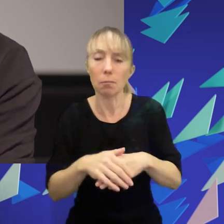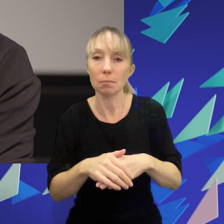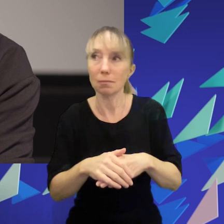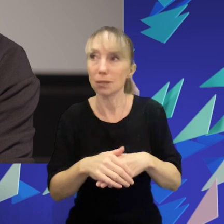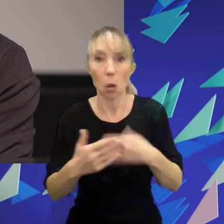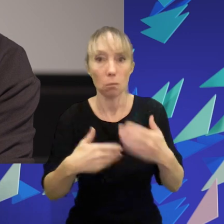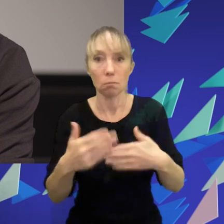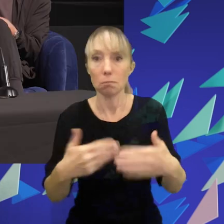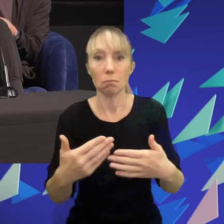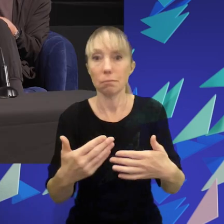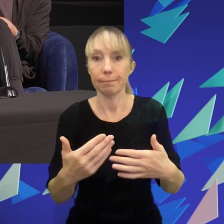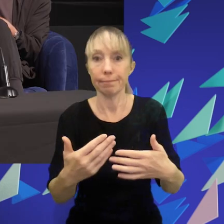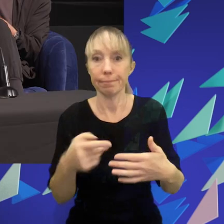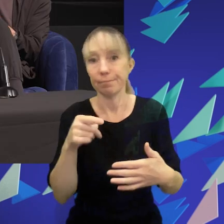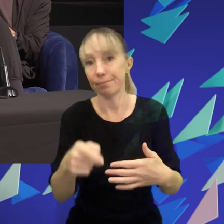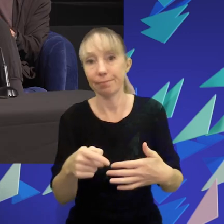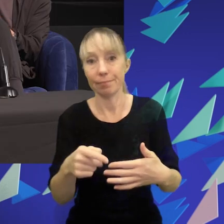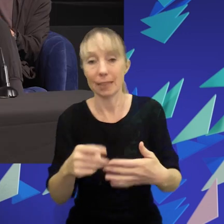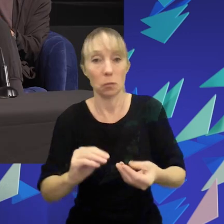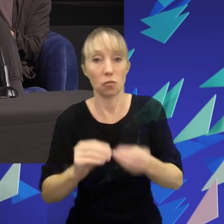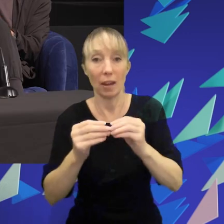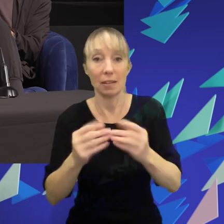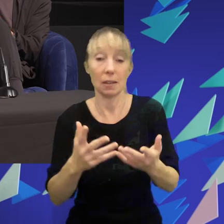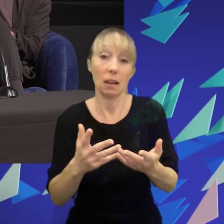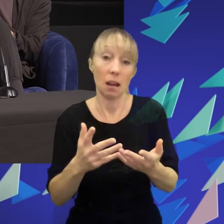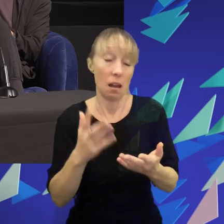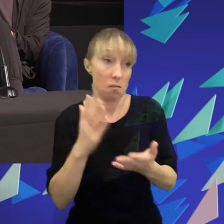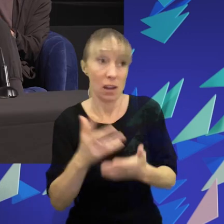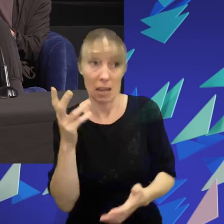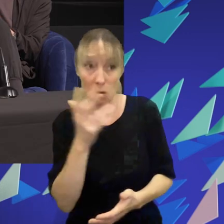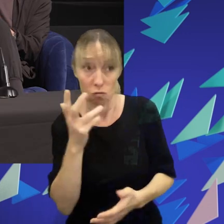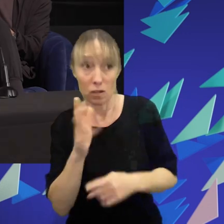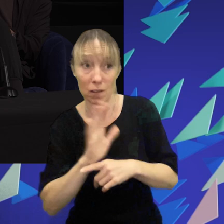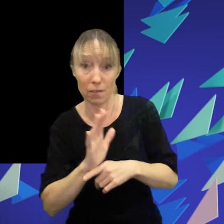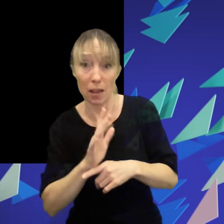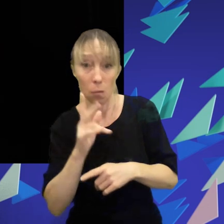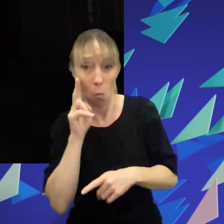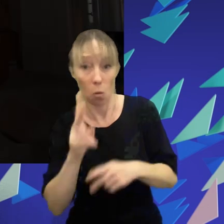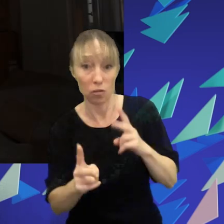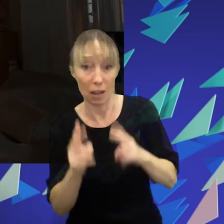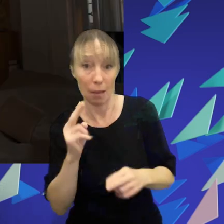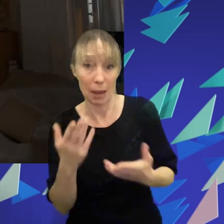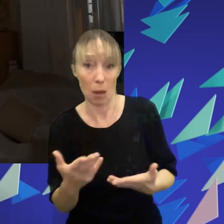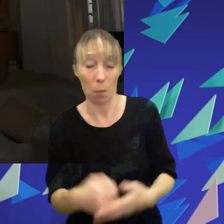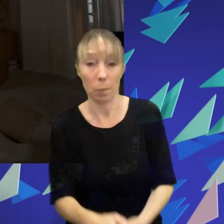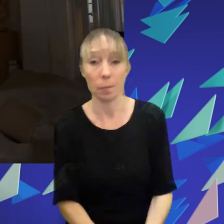this is what came, you know. It's an extraordinary film, and we're going to see a clip of it now before I open the floor to questions.